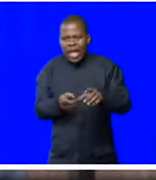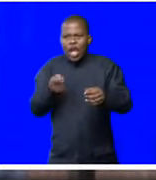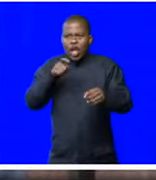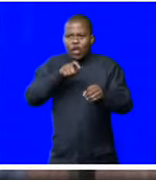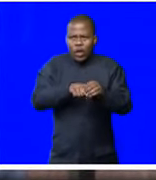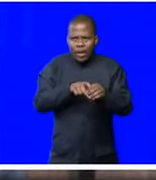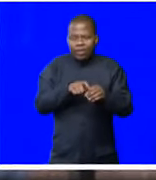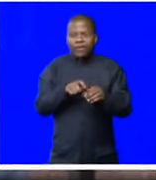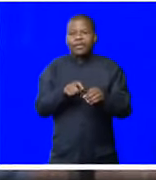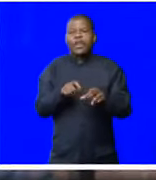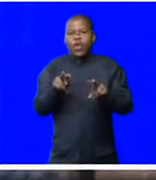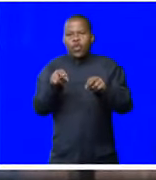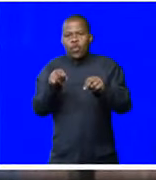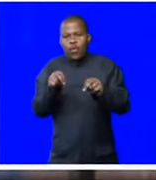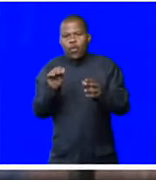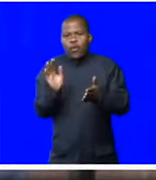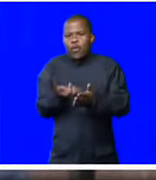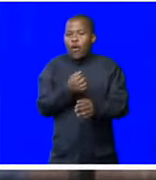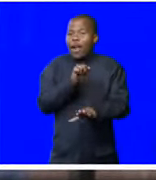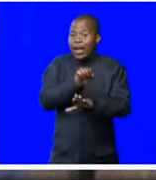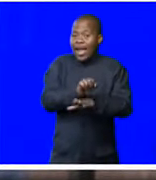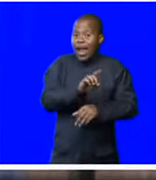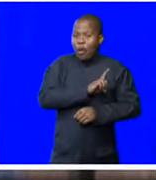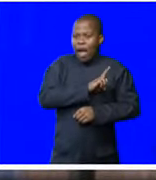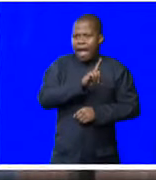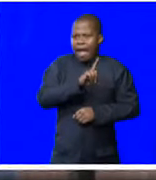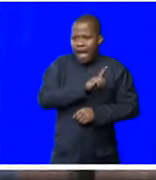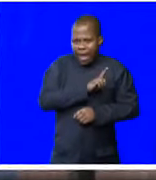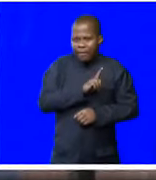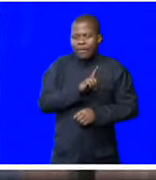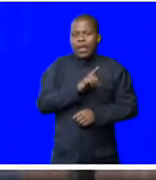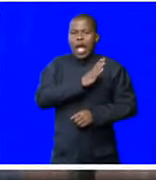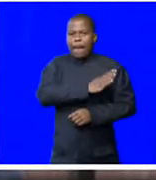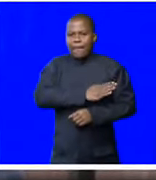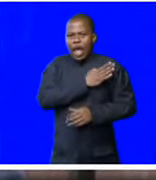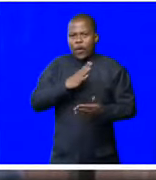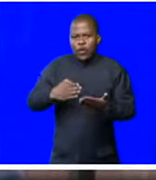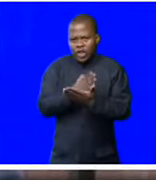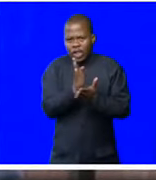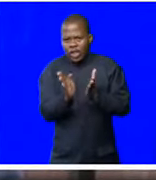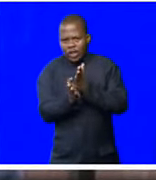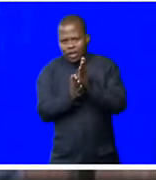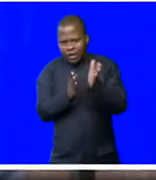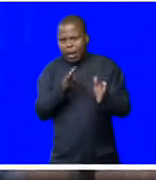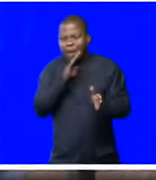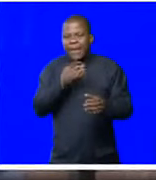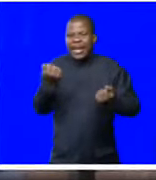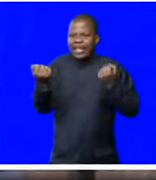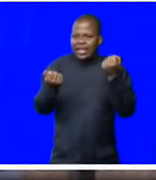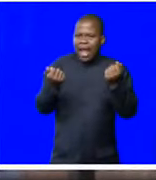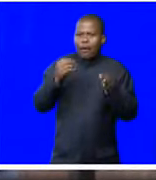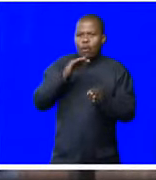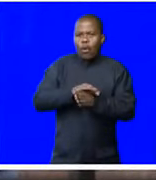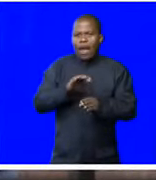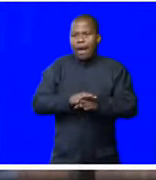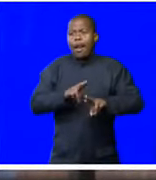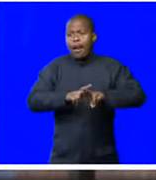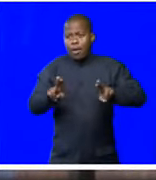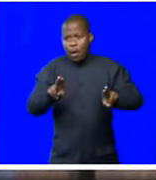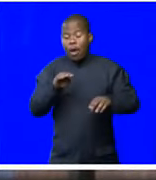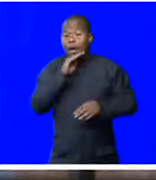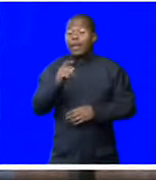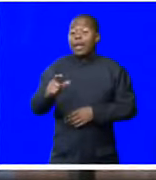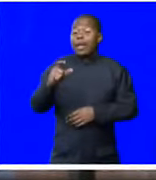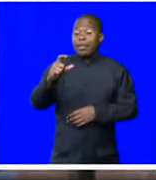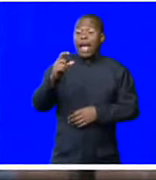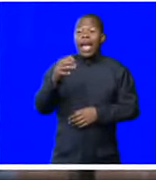uyo rehabilitate lokuthi vele awusiye lolungelo lokuthi unganiketwa le license, ngoba yilicense le.